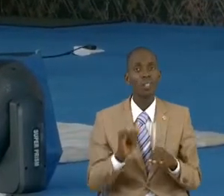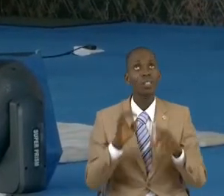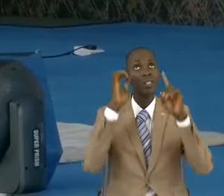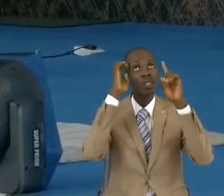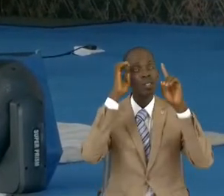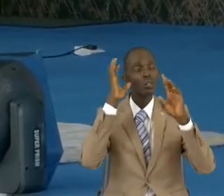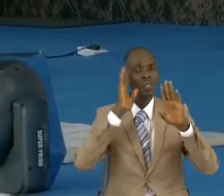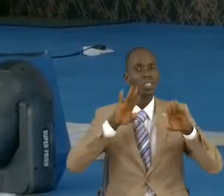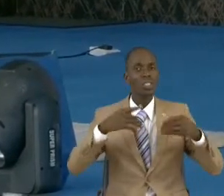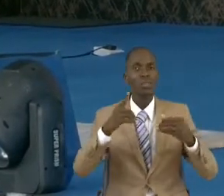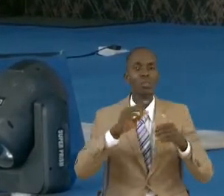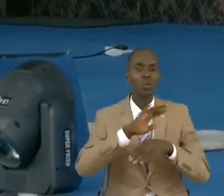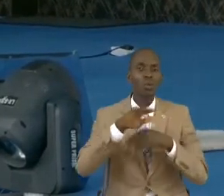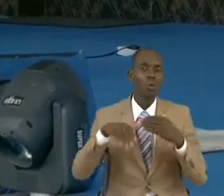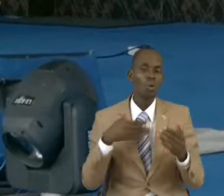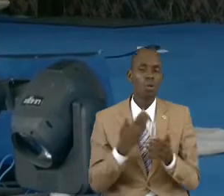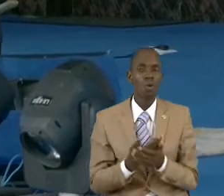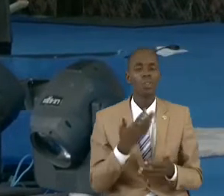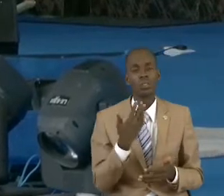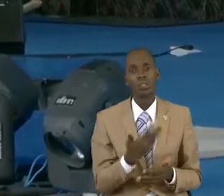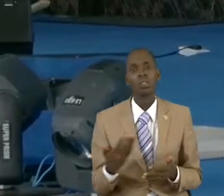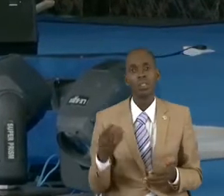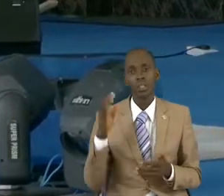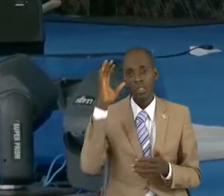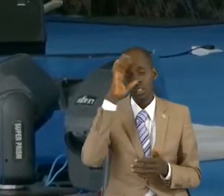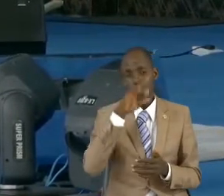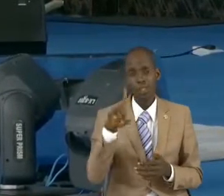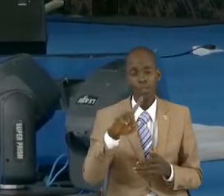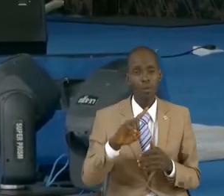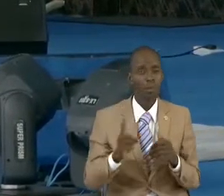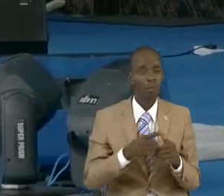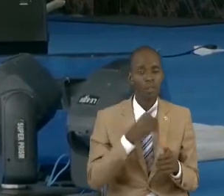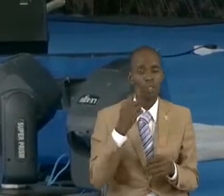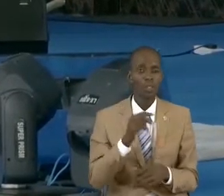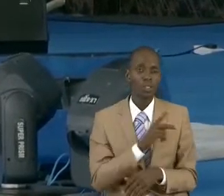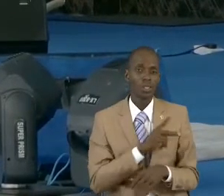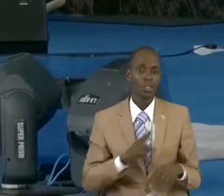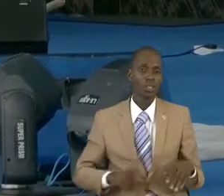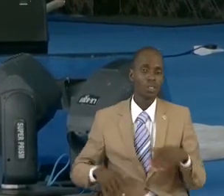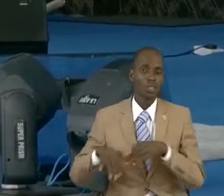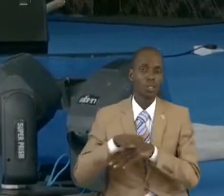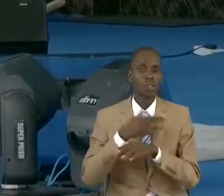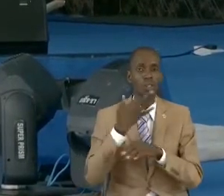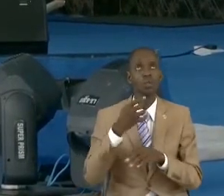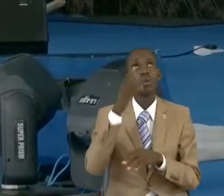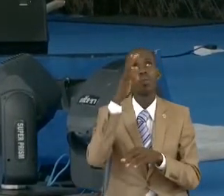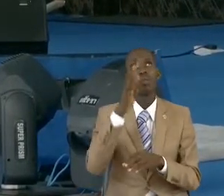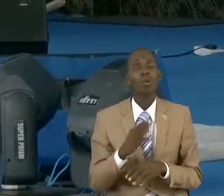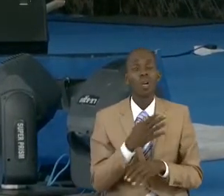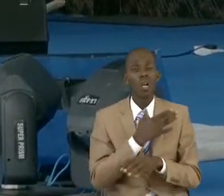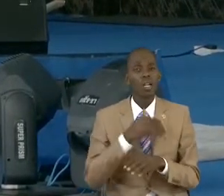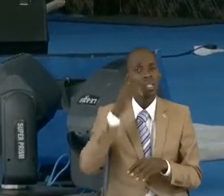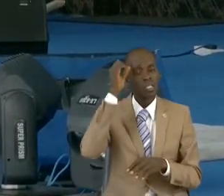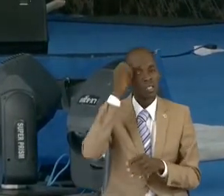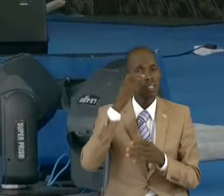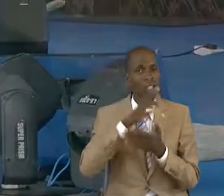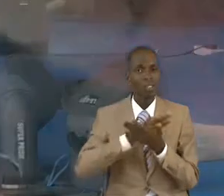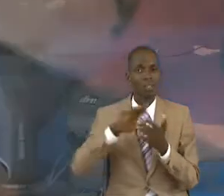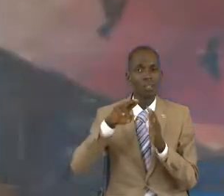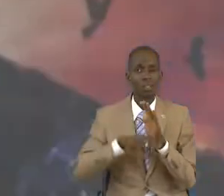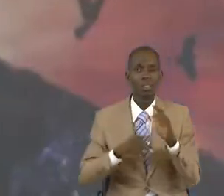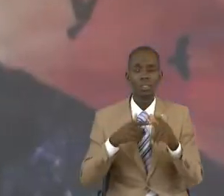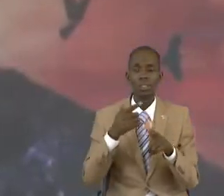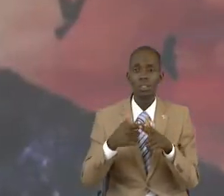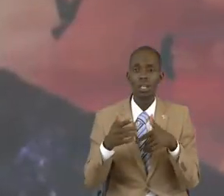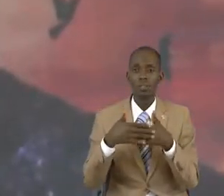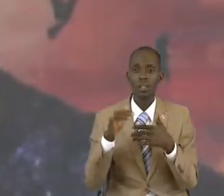things. Seek ye first the kingdom of God and his righteousness. After that, all these things shall